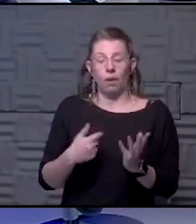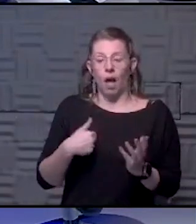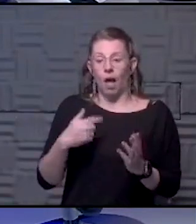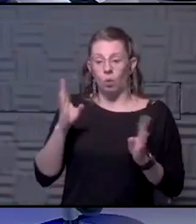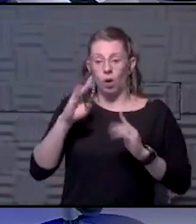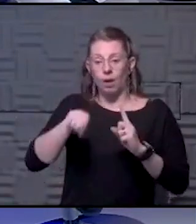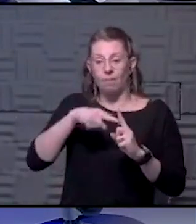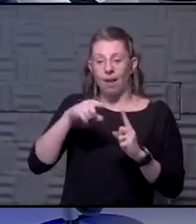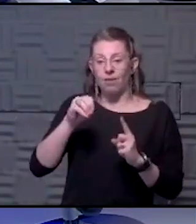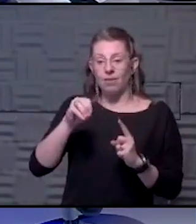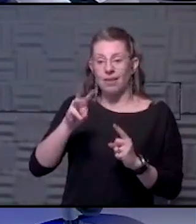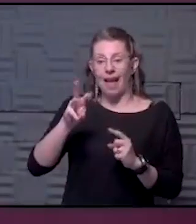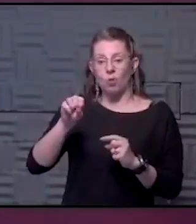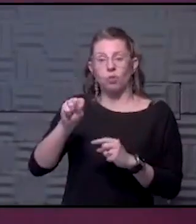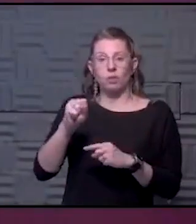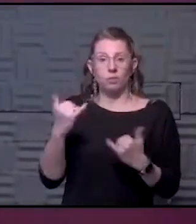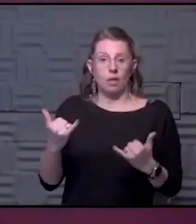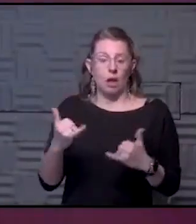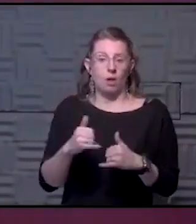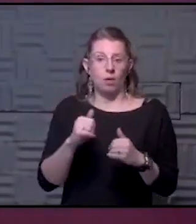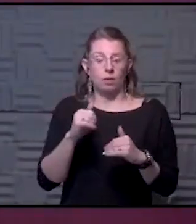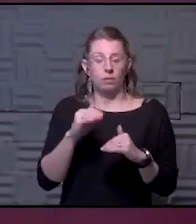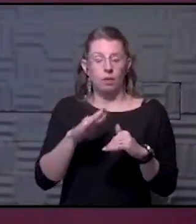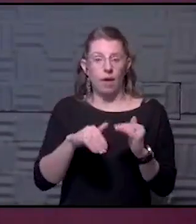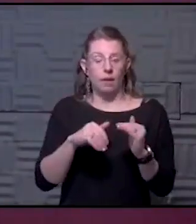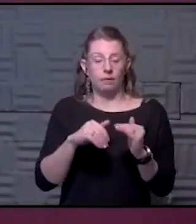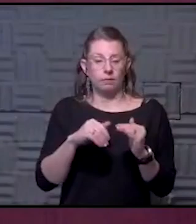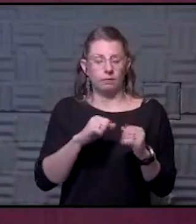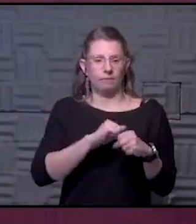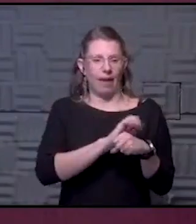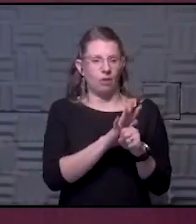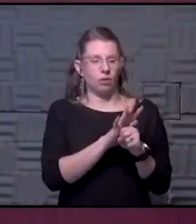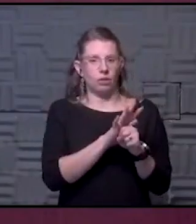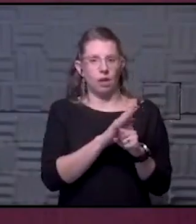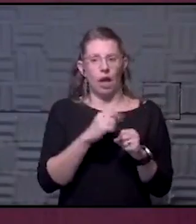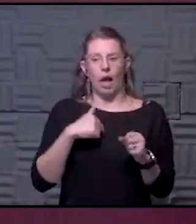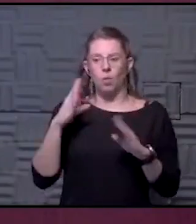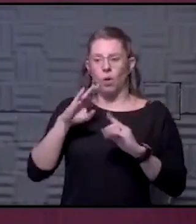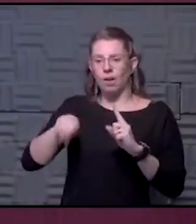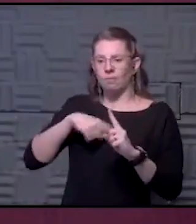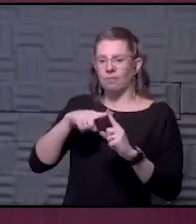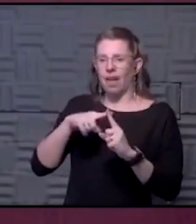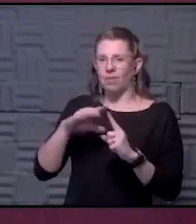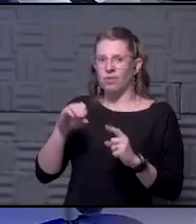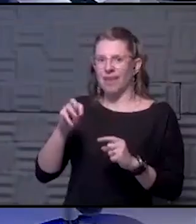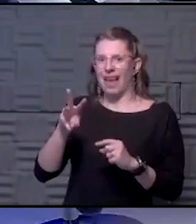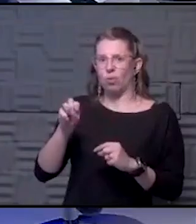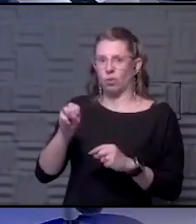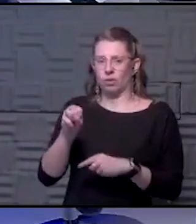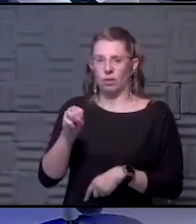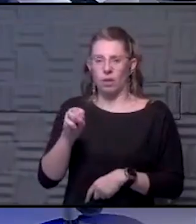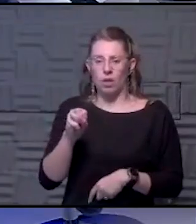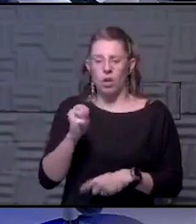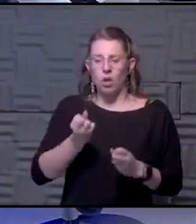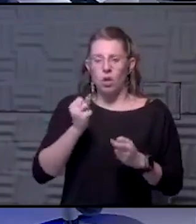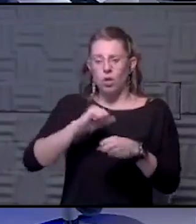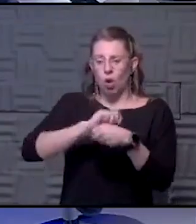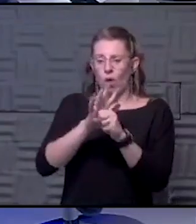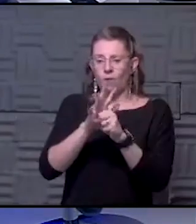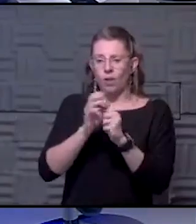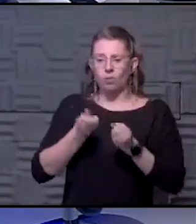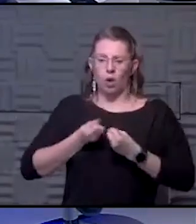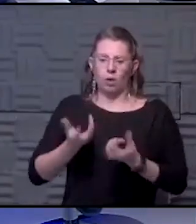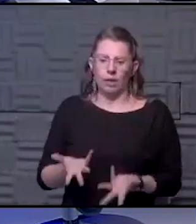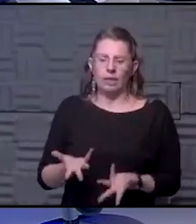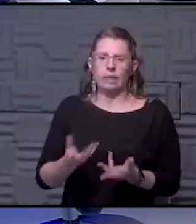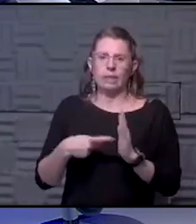than I do about this virus. I think that we can beat this virus, but I worry about cows. Yeah. So. Kyle's is real. COVID weariness COVID syndrome. weariness. We've all got a